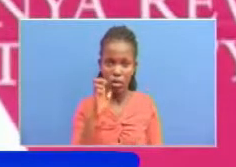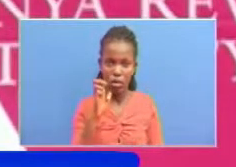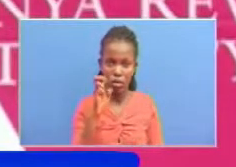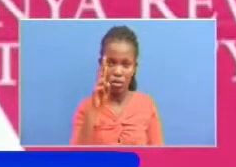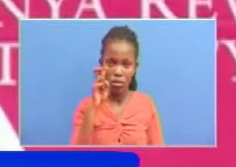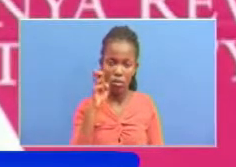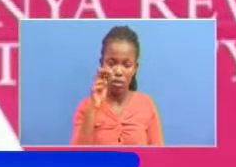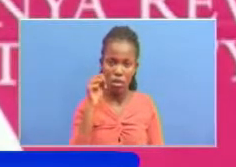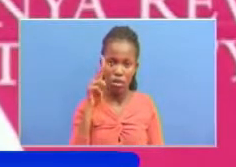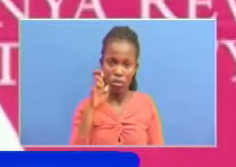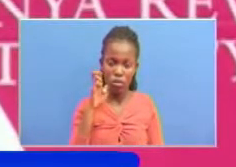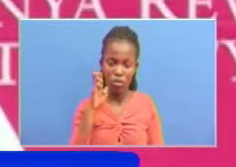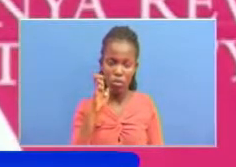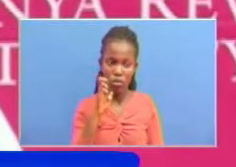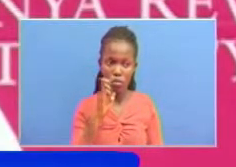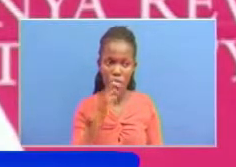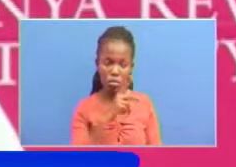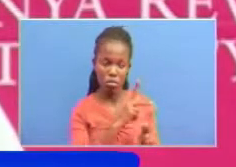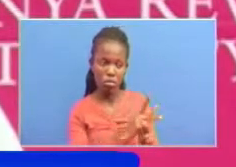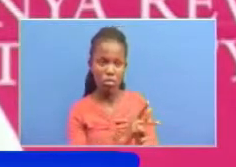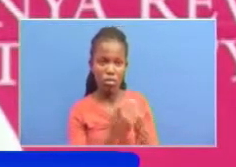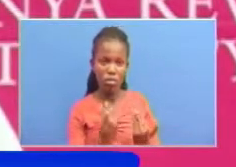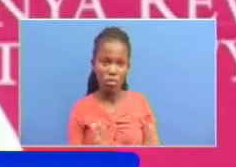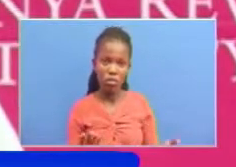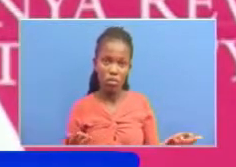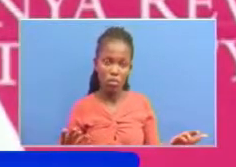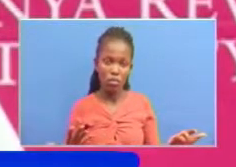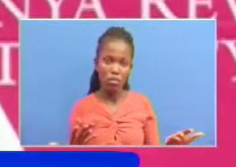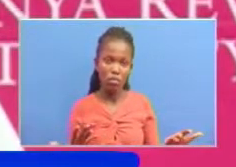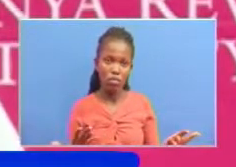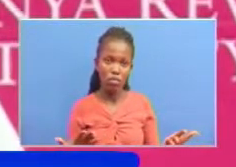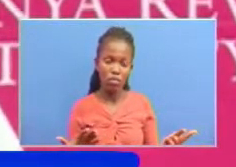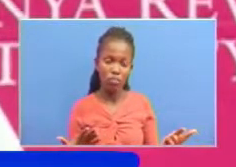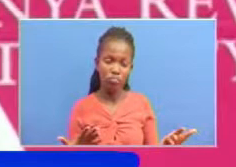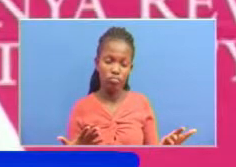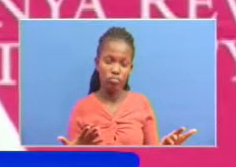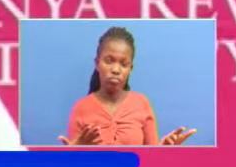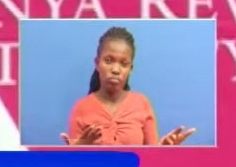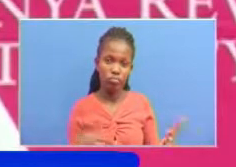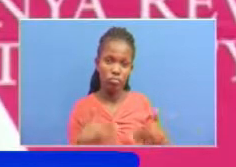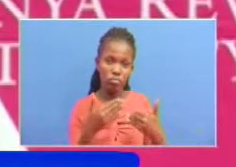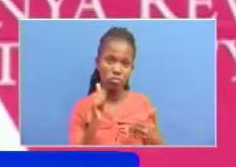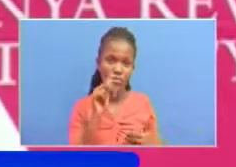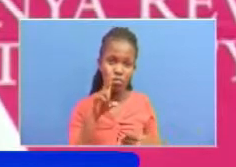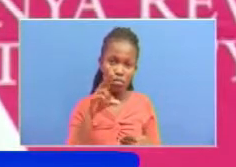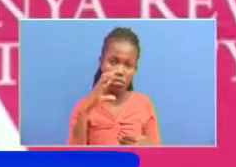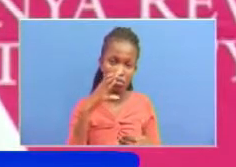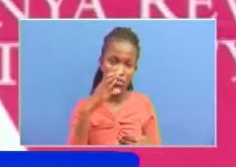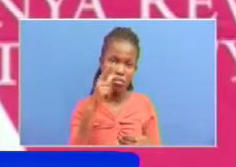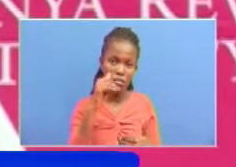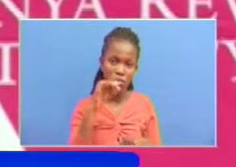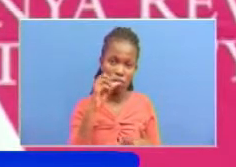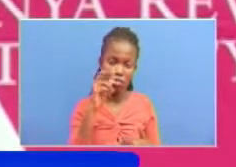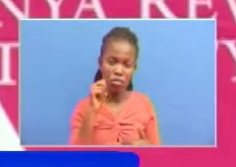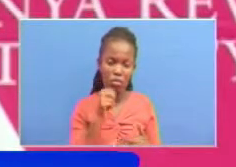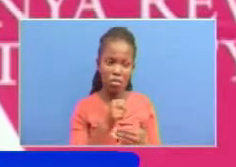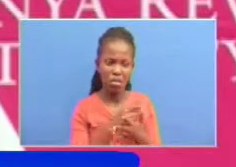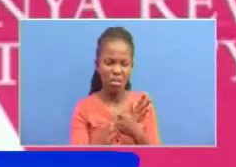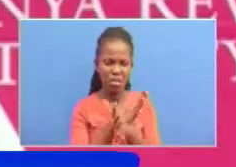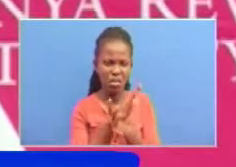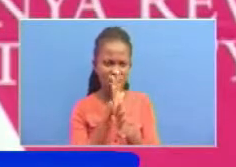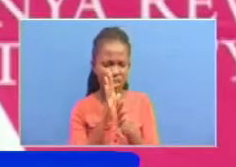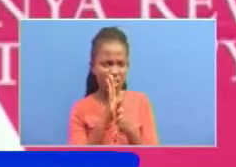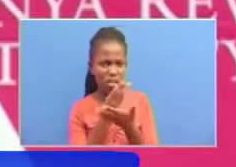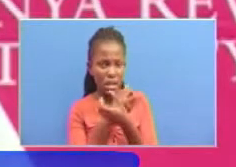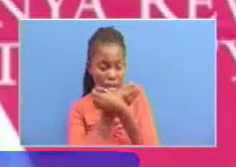source of our revenue. The goods which we send them for auction are the ones which have not been cleared within the